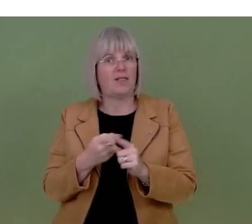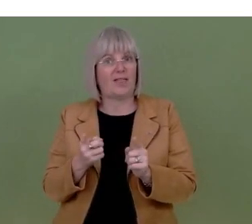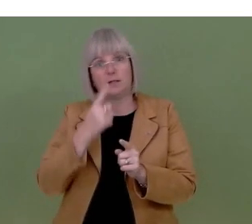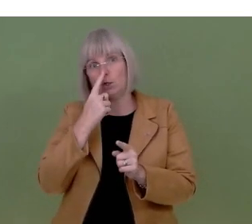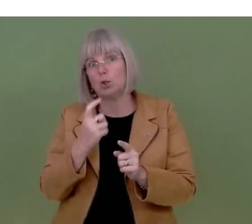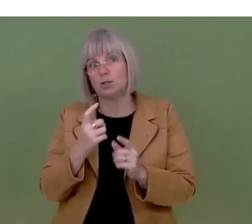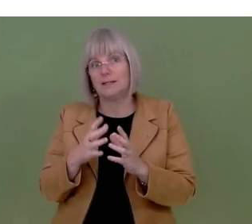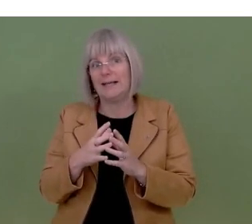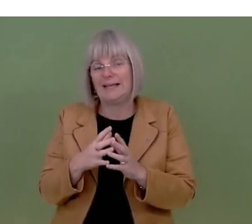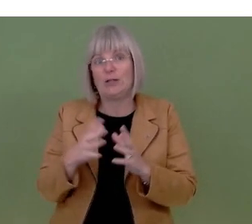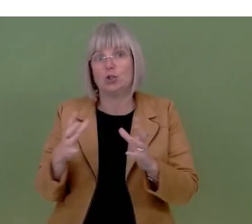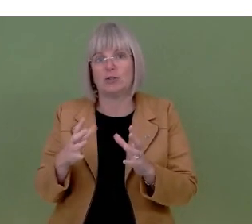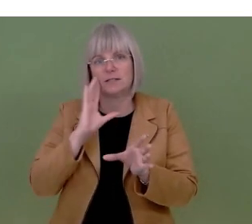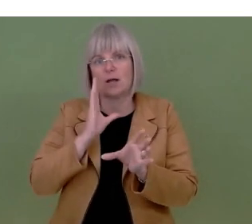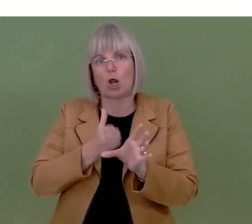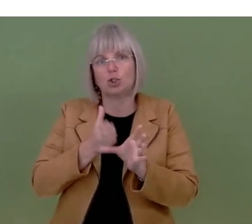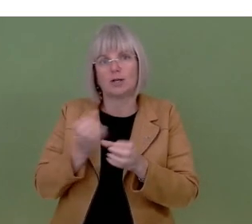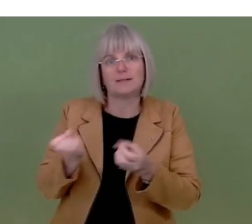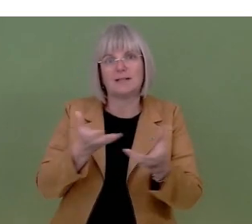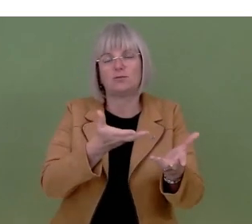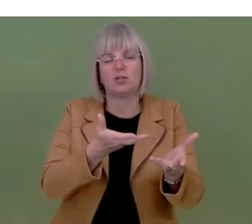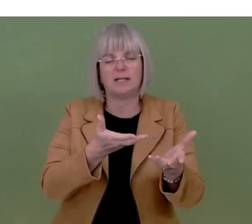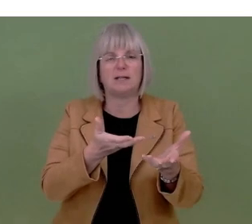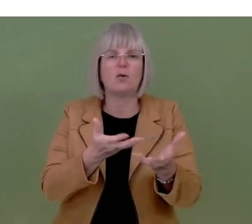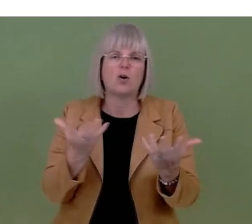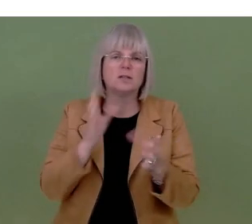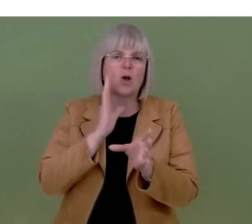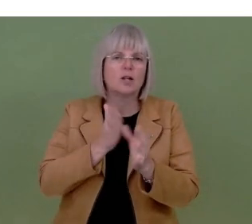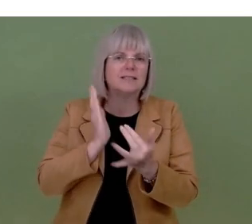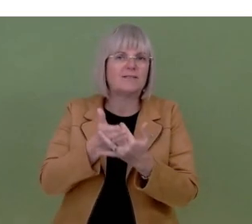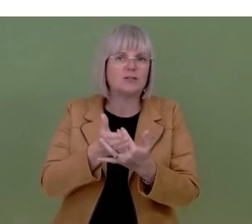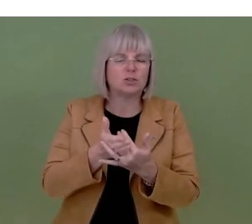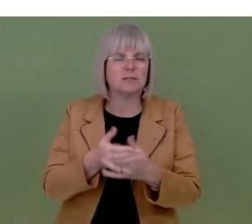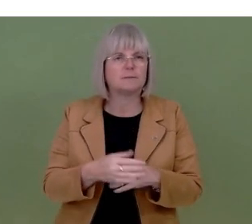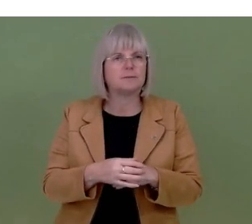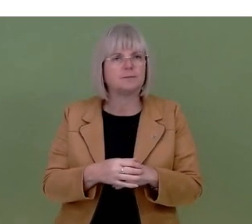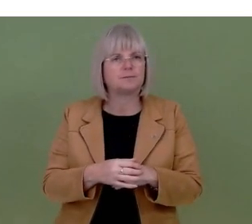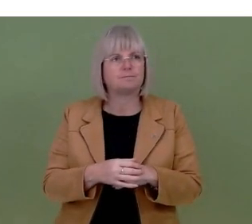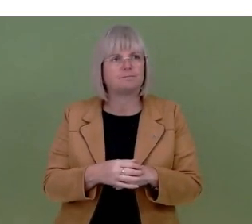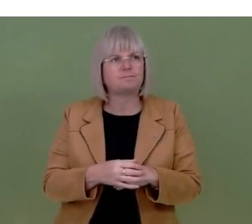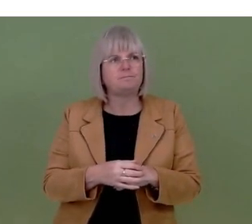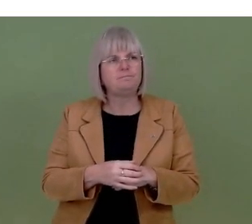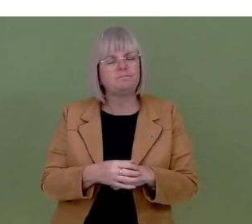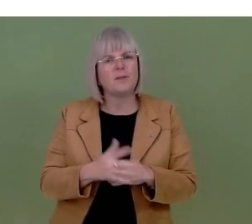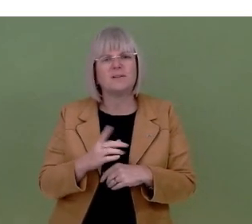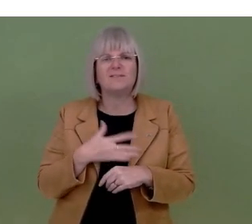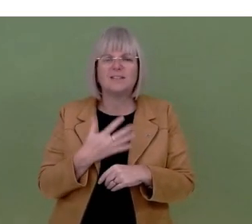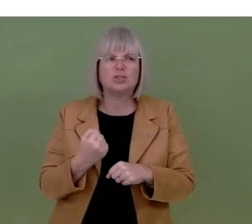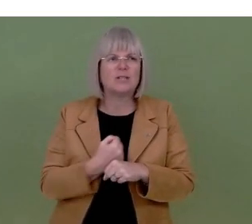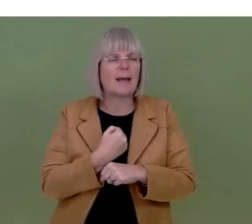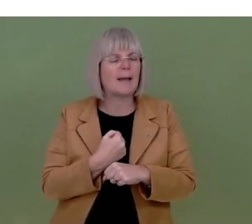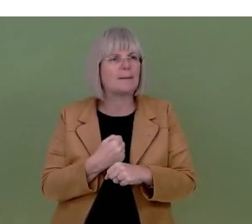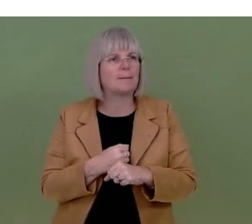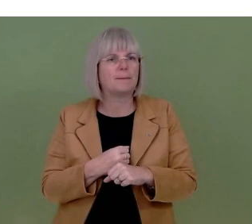psychological delivery or psychological interventions. But it just seems a shame, I guess, when the workforce, but the supply